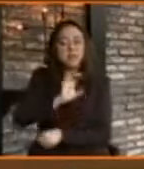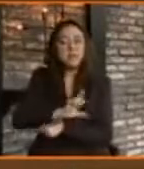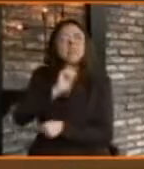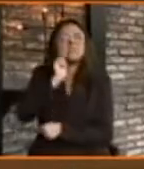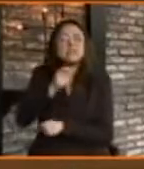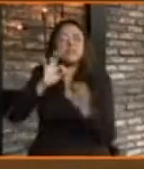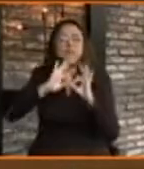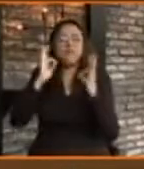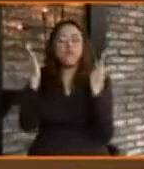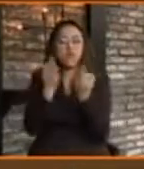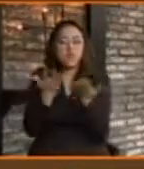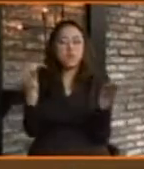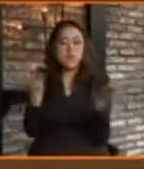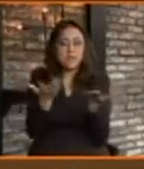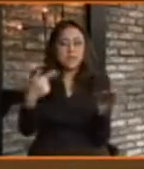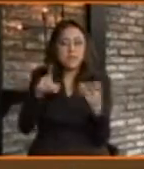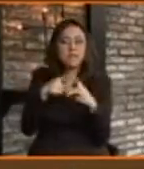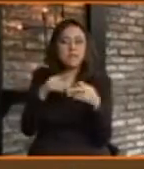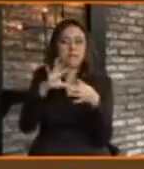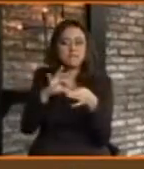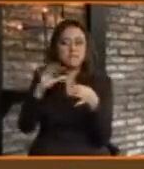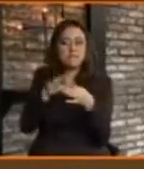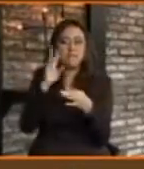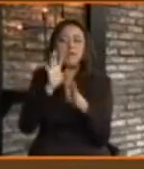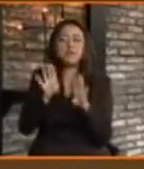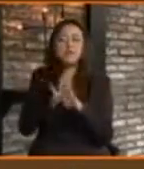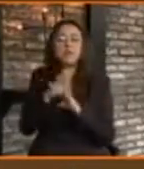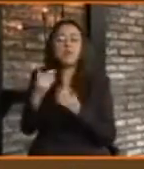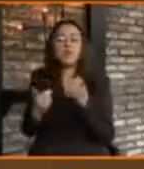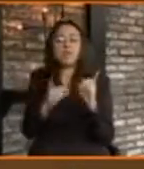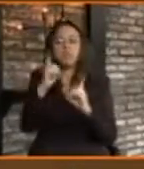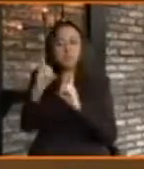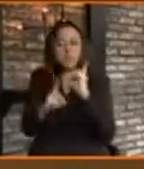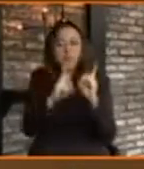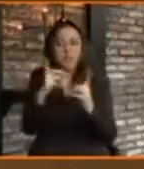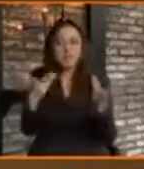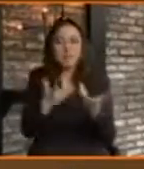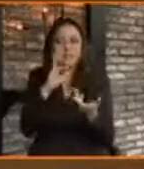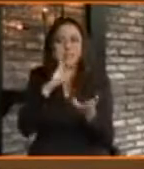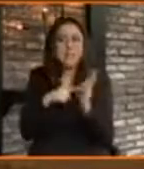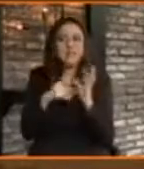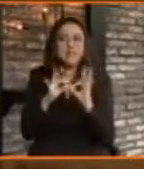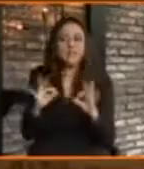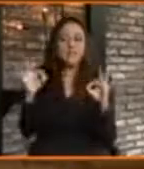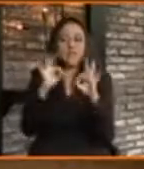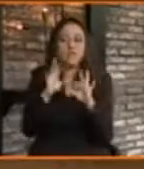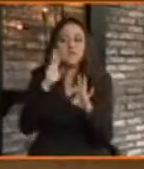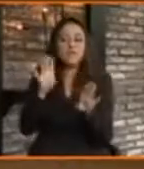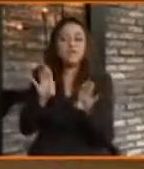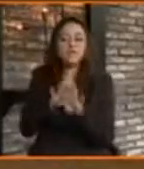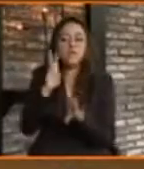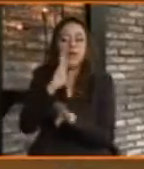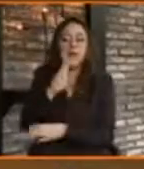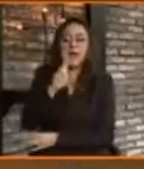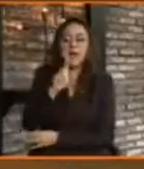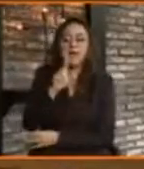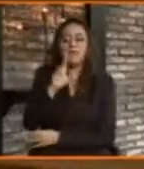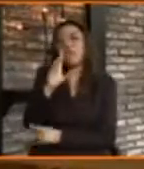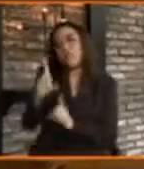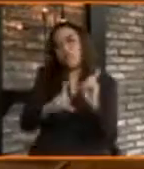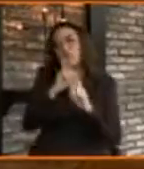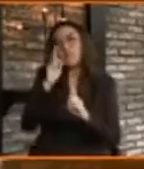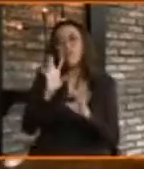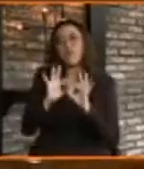statement about the contemporary professional sports industry. He's repelled by people's cult-like